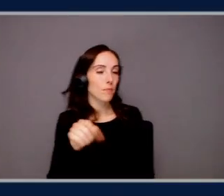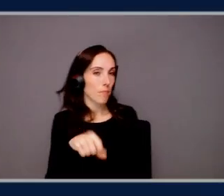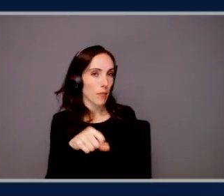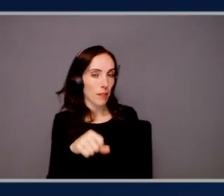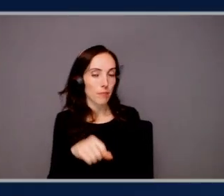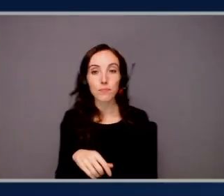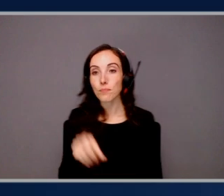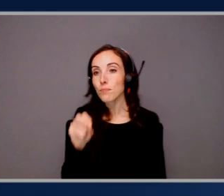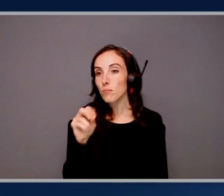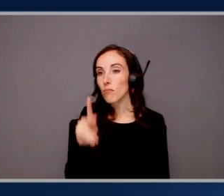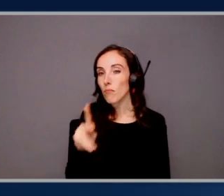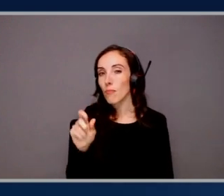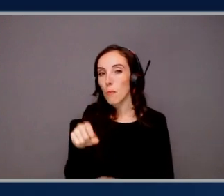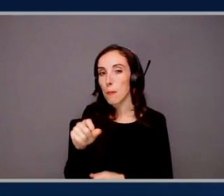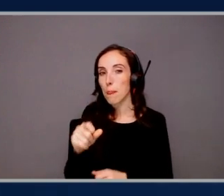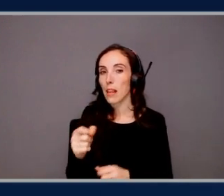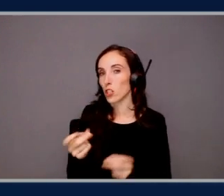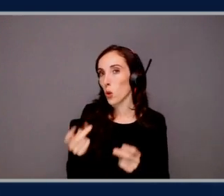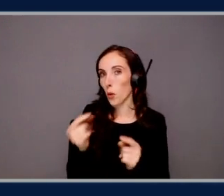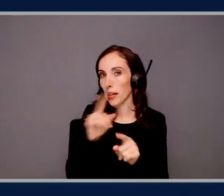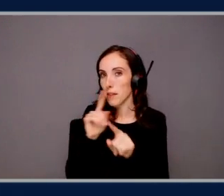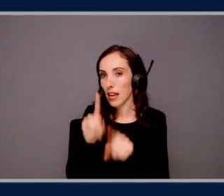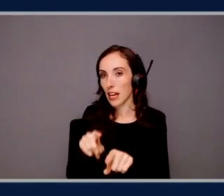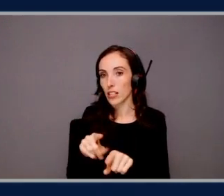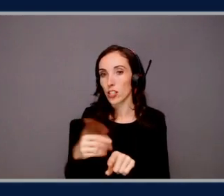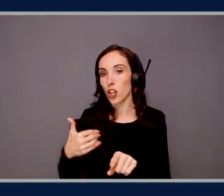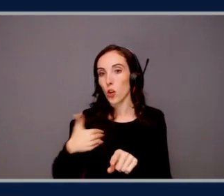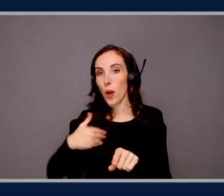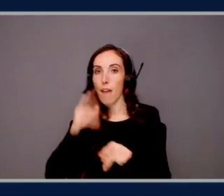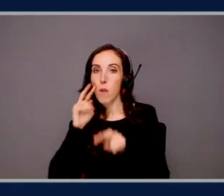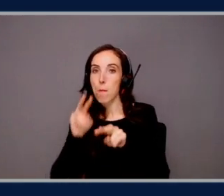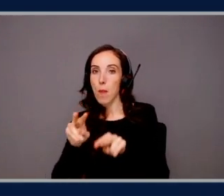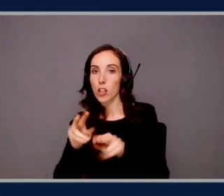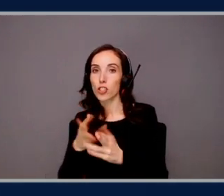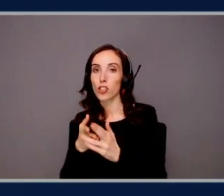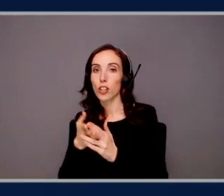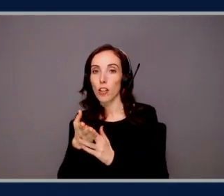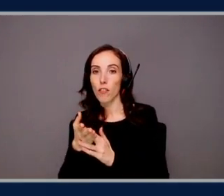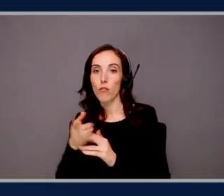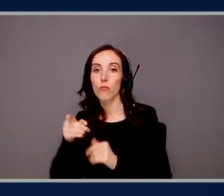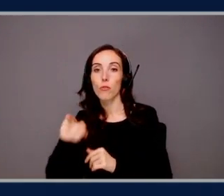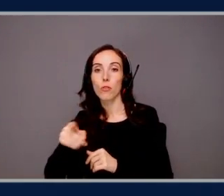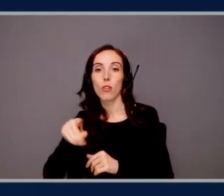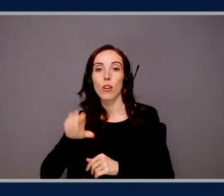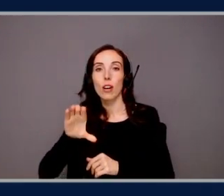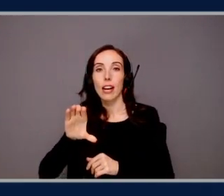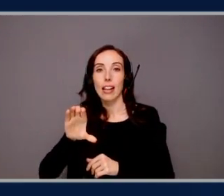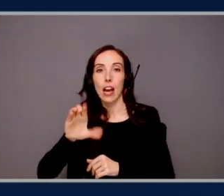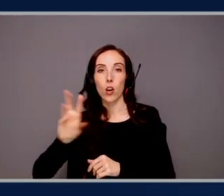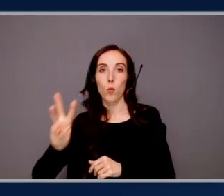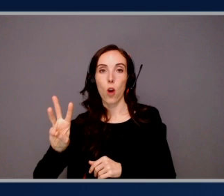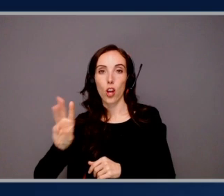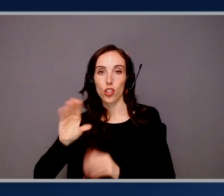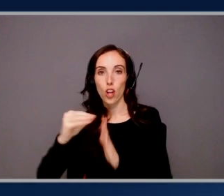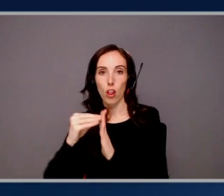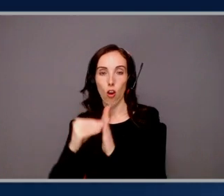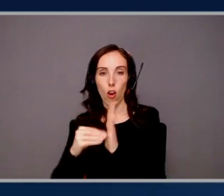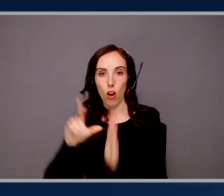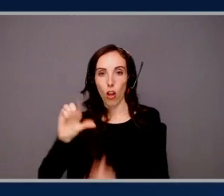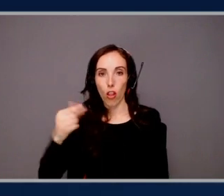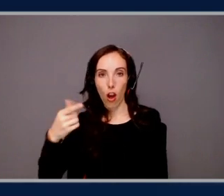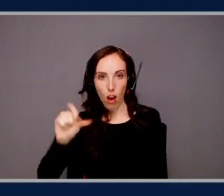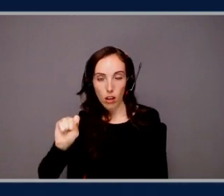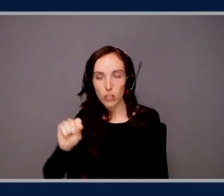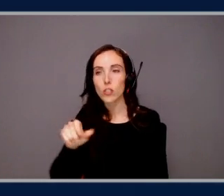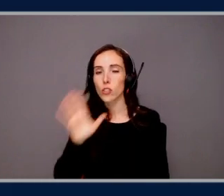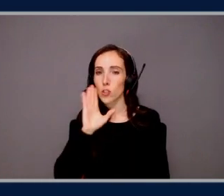that in a second, but just to quickly answer, you have monitoring through CloudWatch logs, through CloudWatch metrics, so you'll know constantly where that status is going.